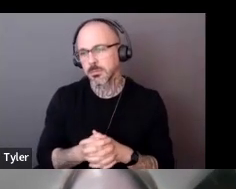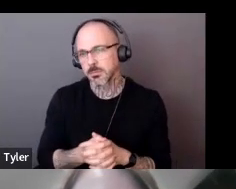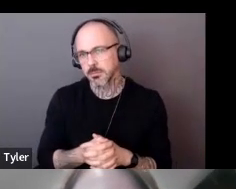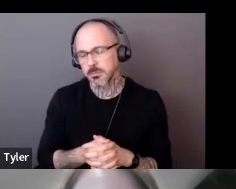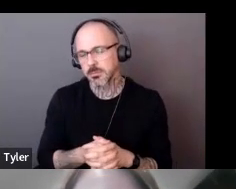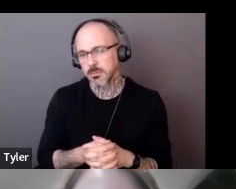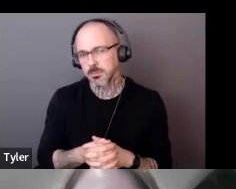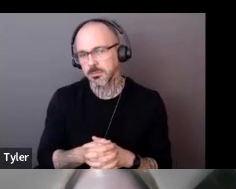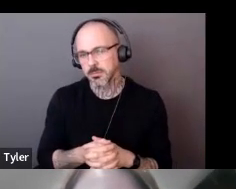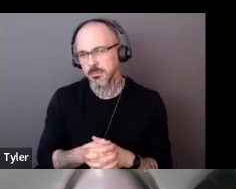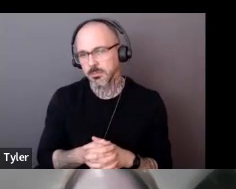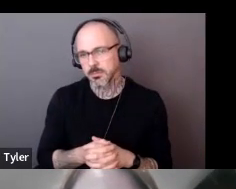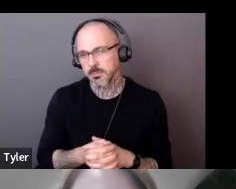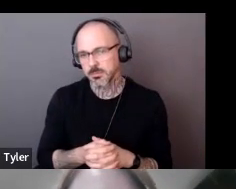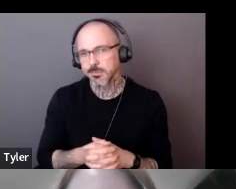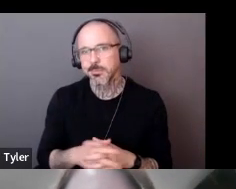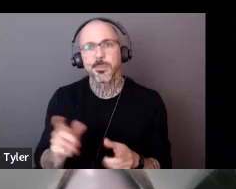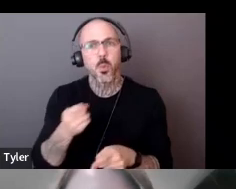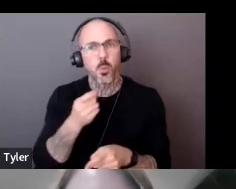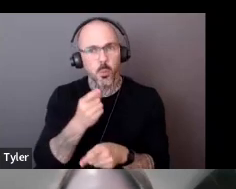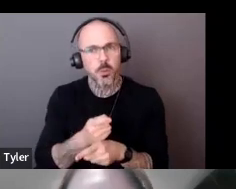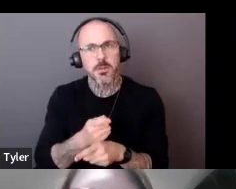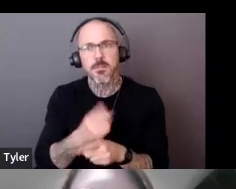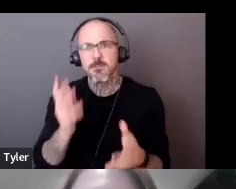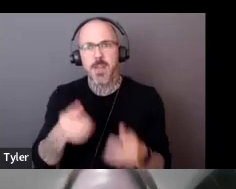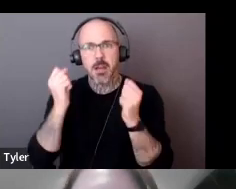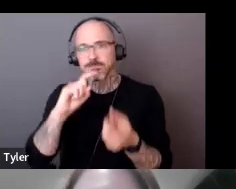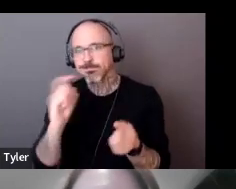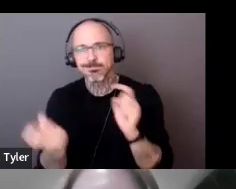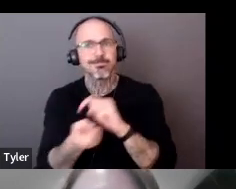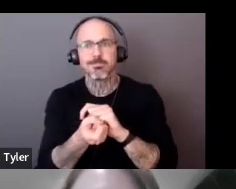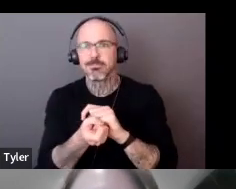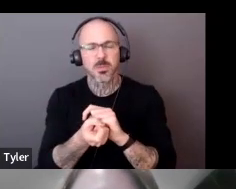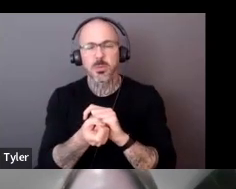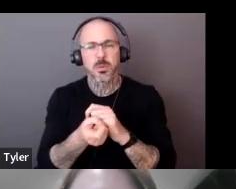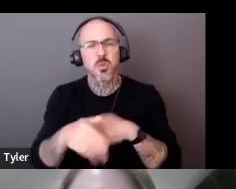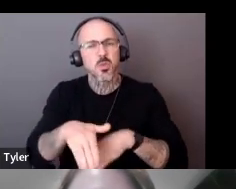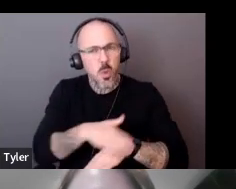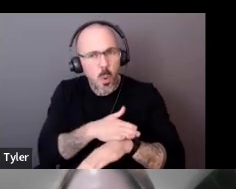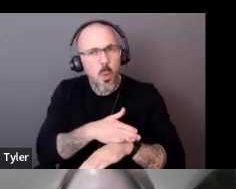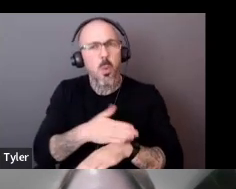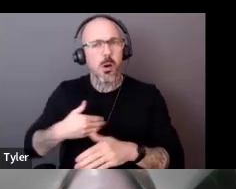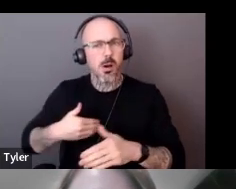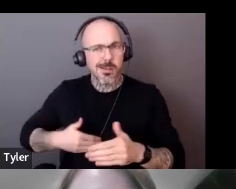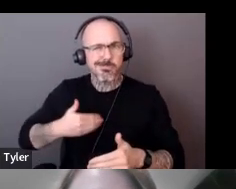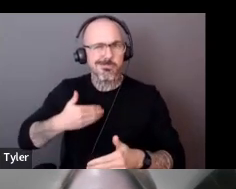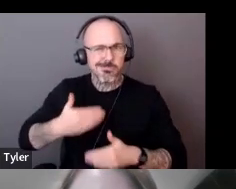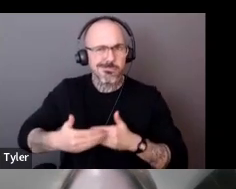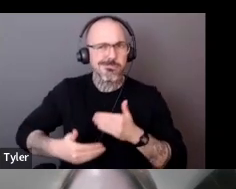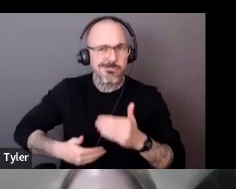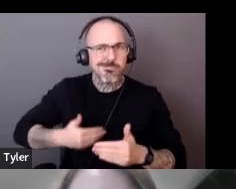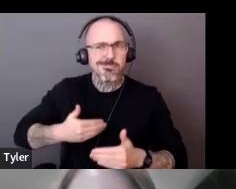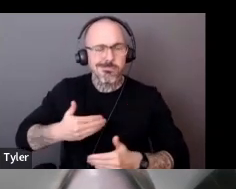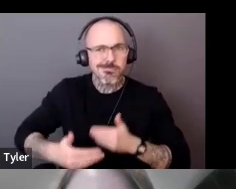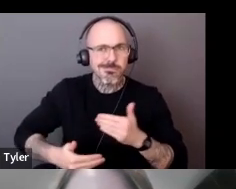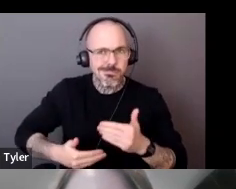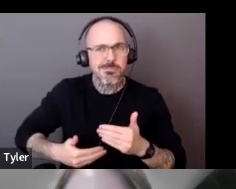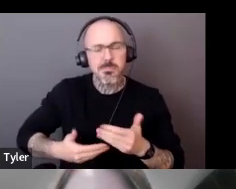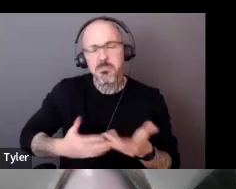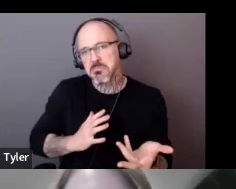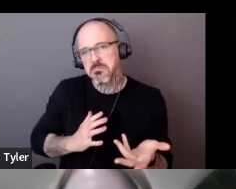you said, it's slow and steady. However, I think we should look more